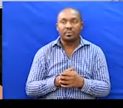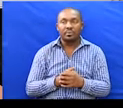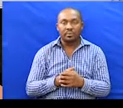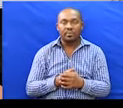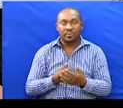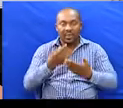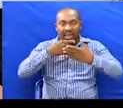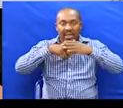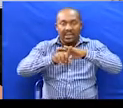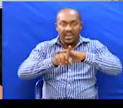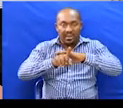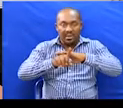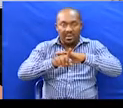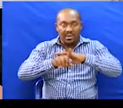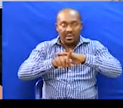Inside the nucleus,